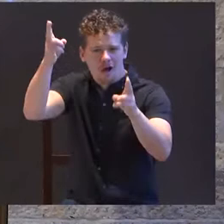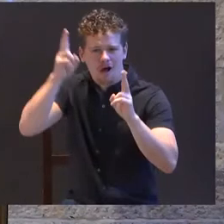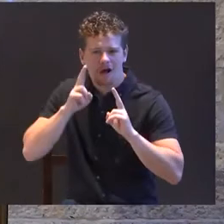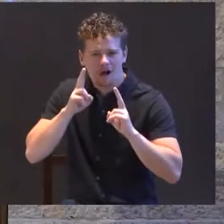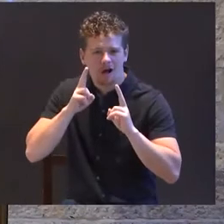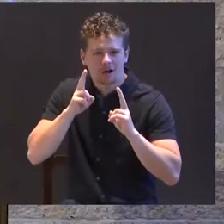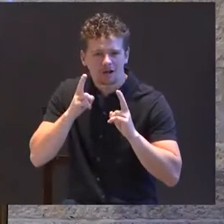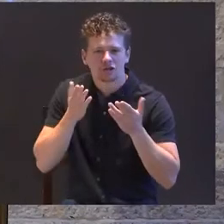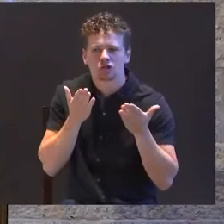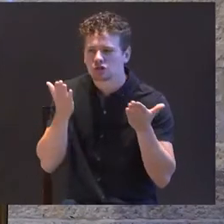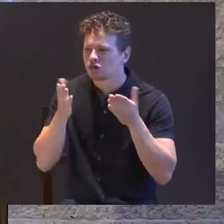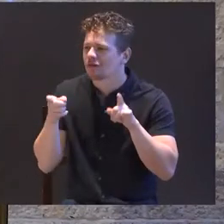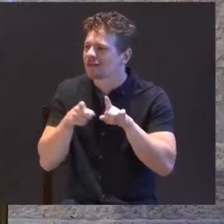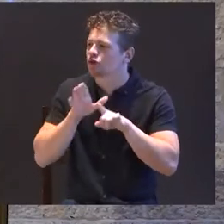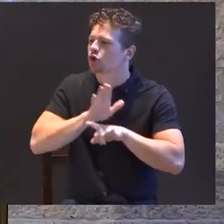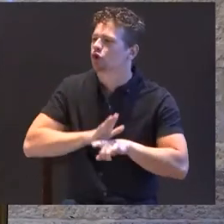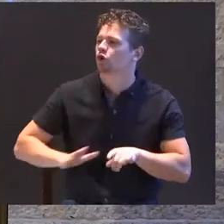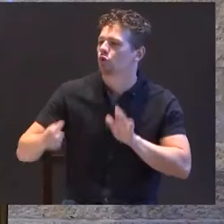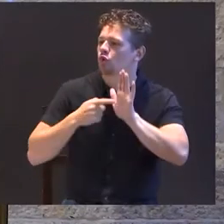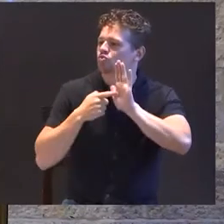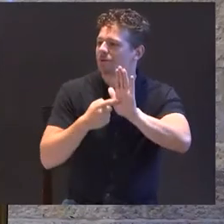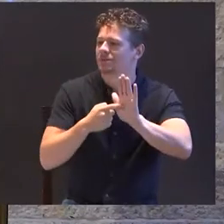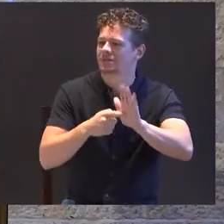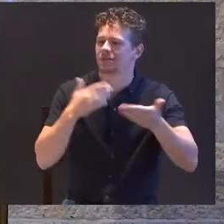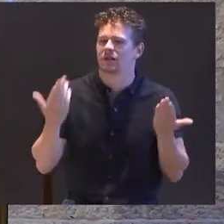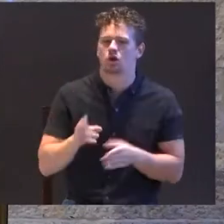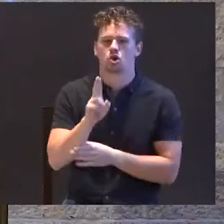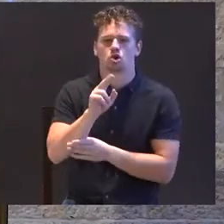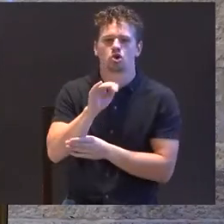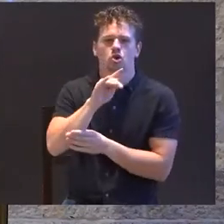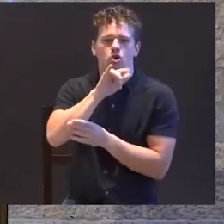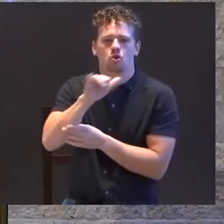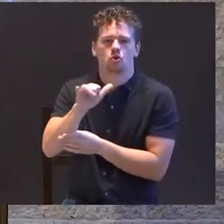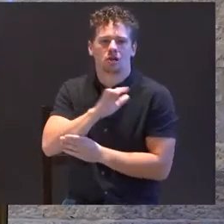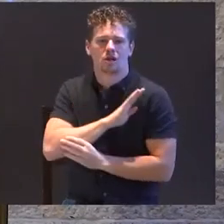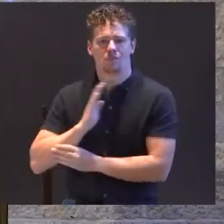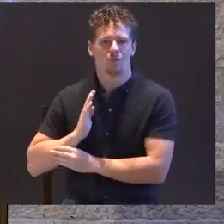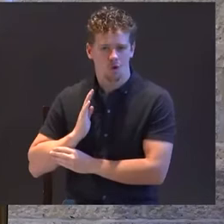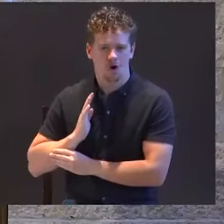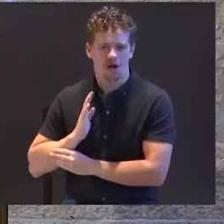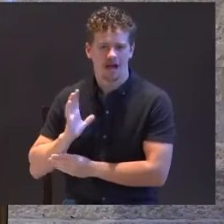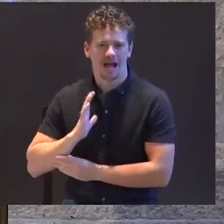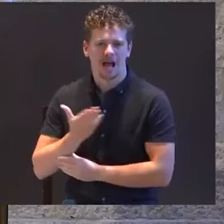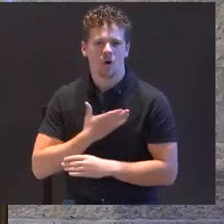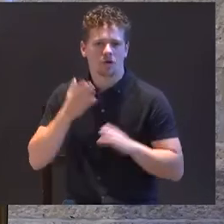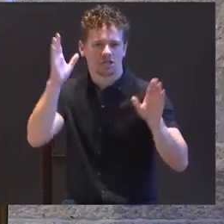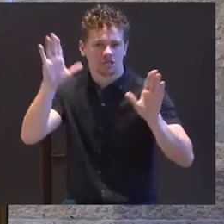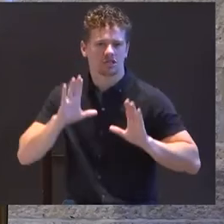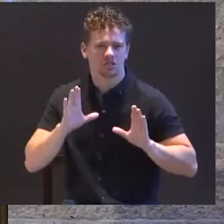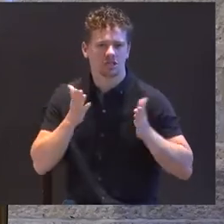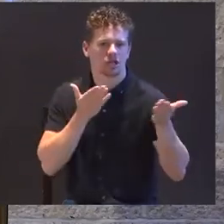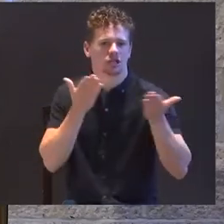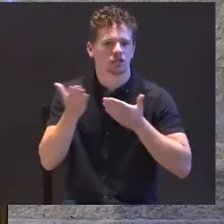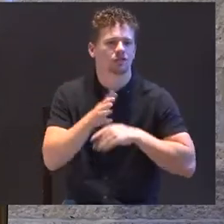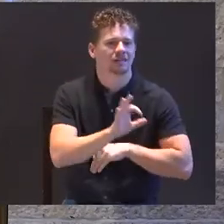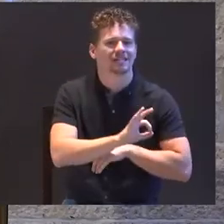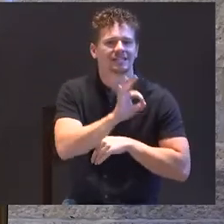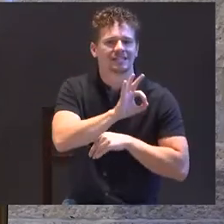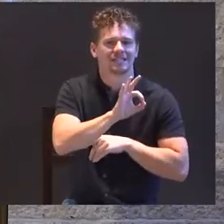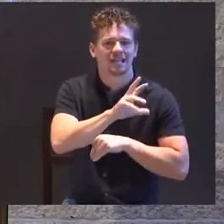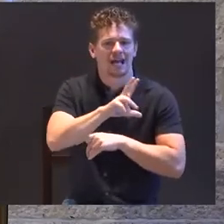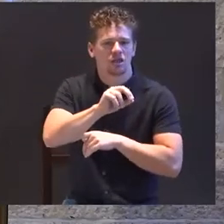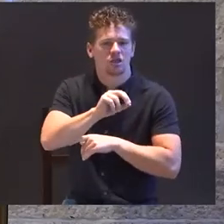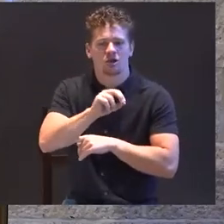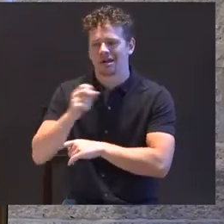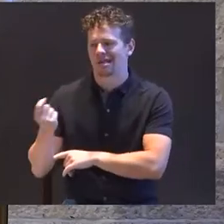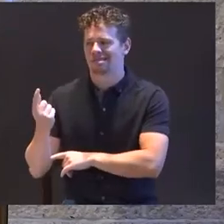the Unity Board of Trustees. We're so glad you joined us this morning. Our Sunday services are at 9:30 and 11:30, and we